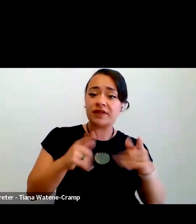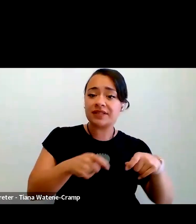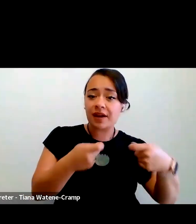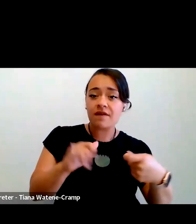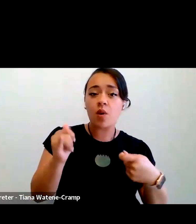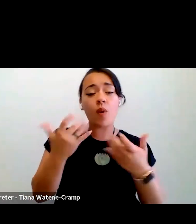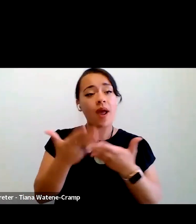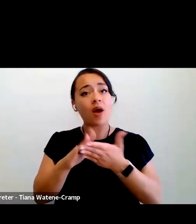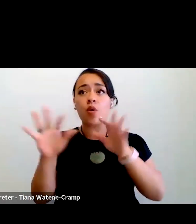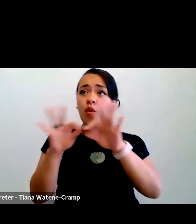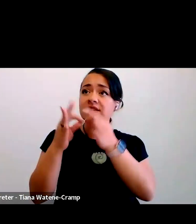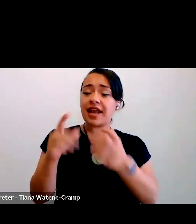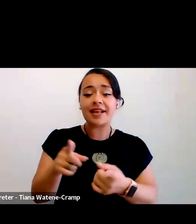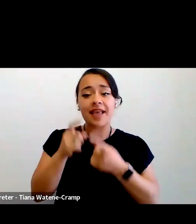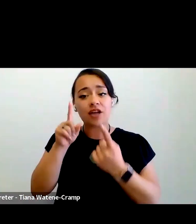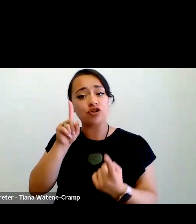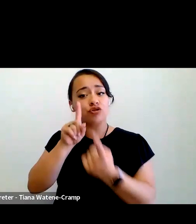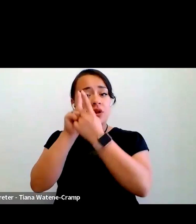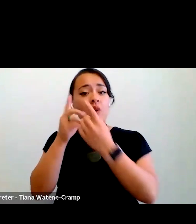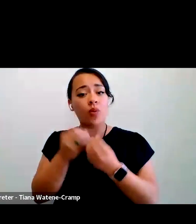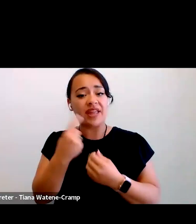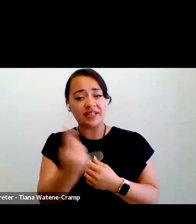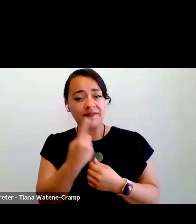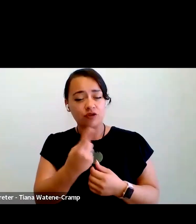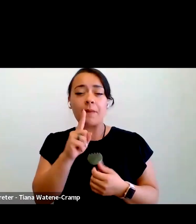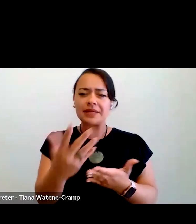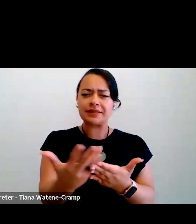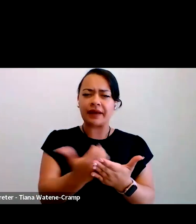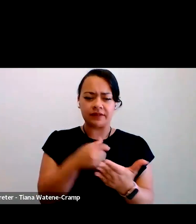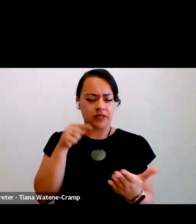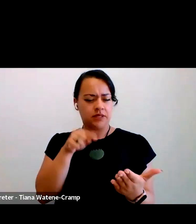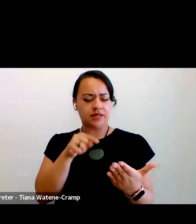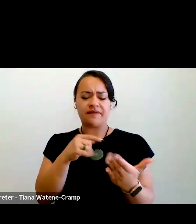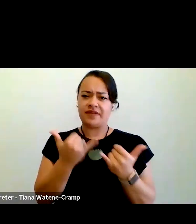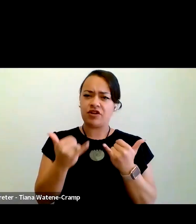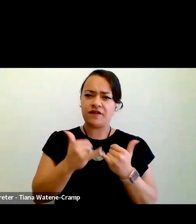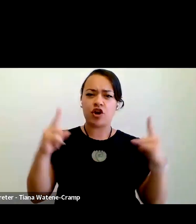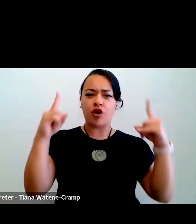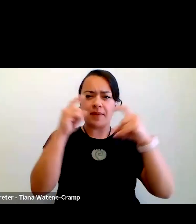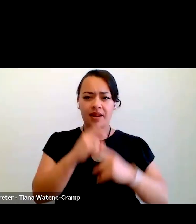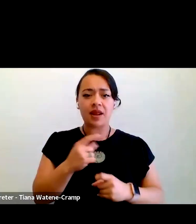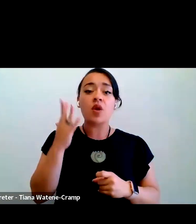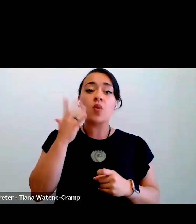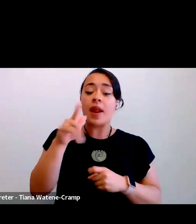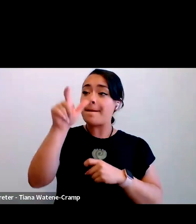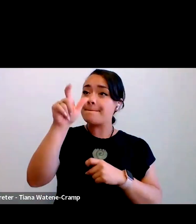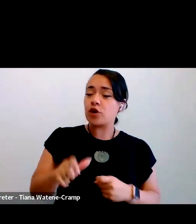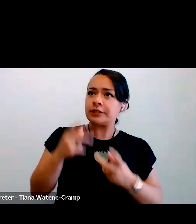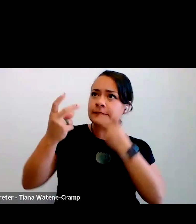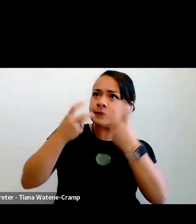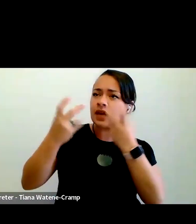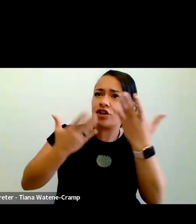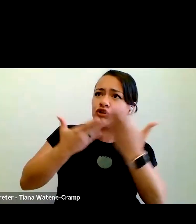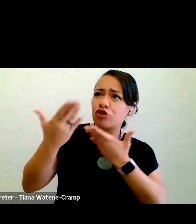an individual. The idea of safety, though, is really complicated when the person seeking a service or being engaged with is from a